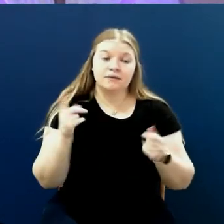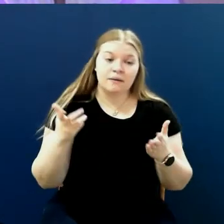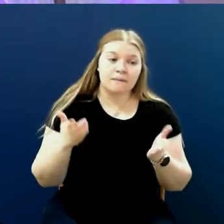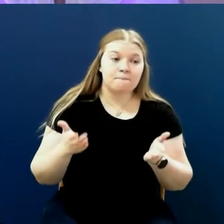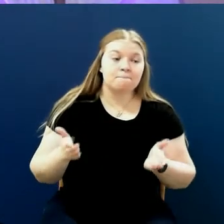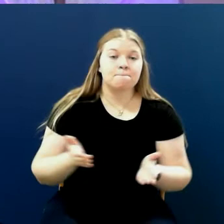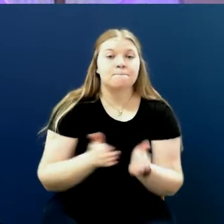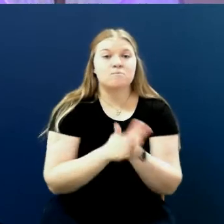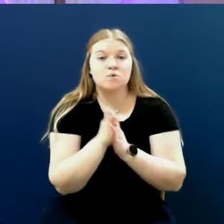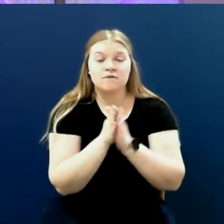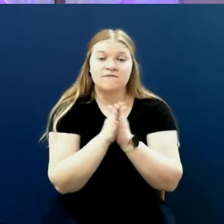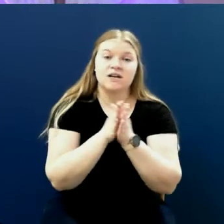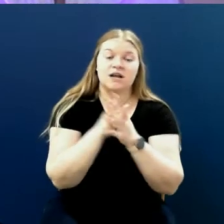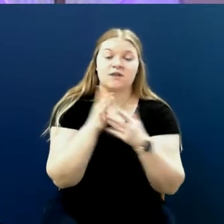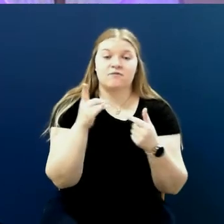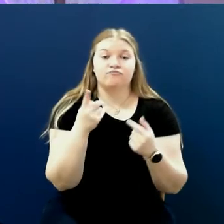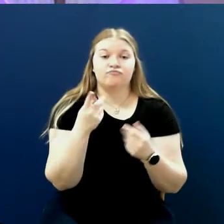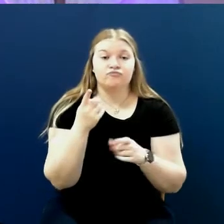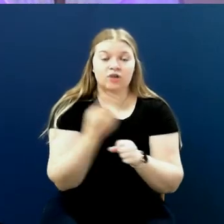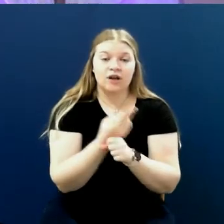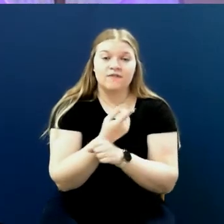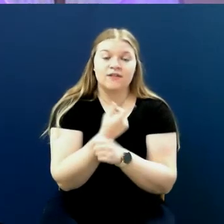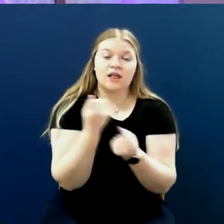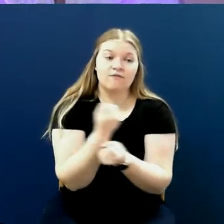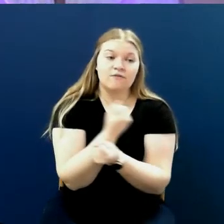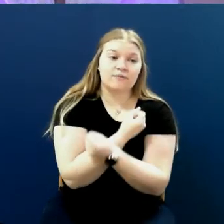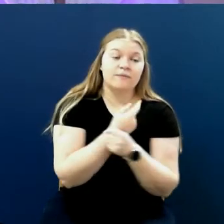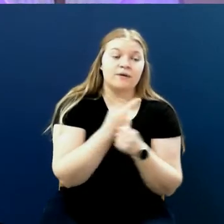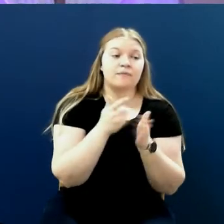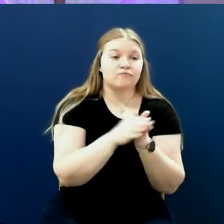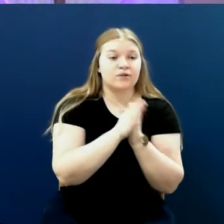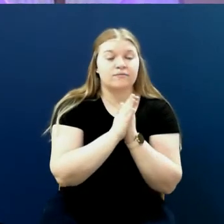out of love. May we pray for one another because we